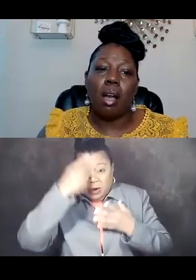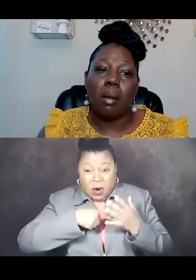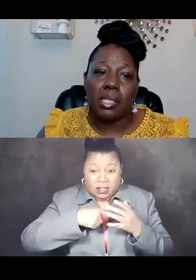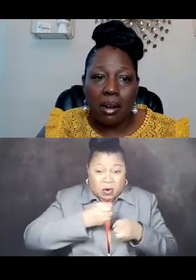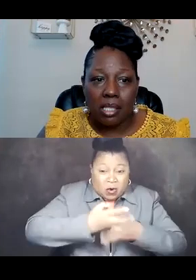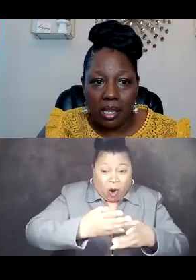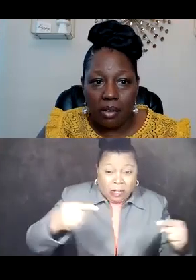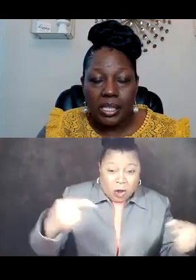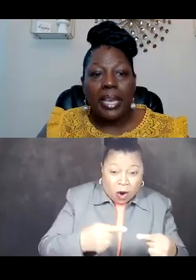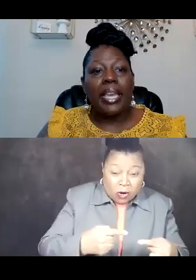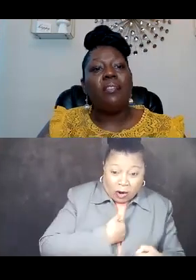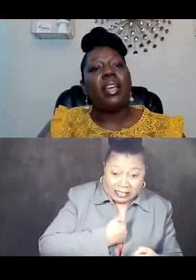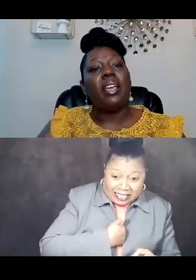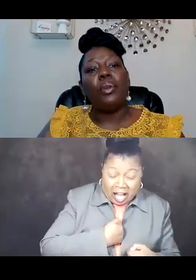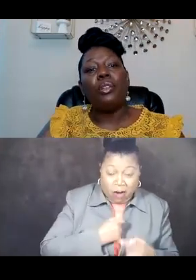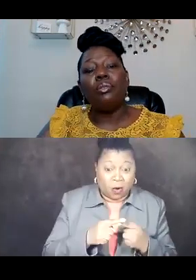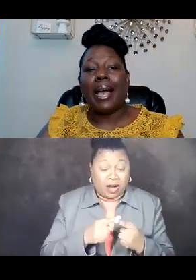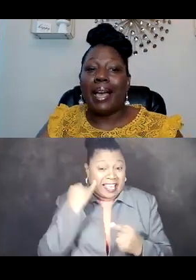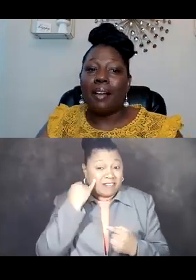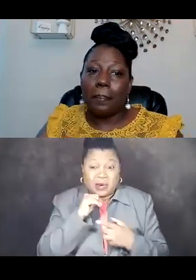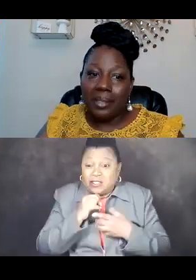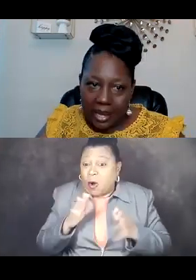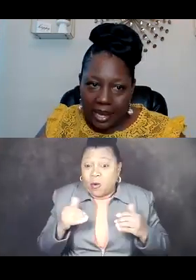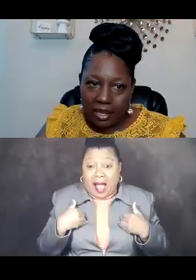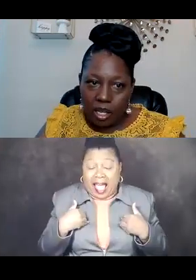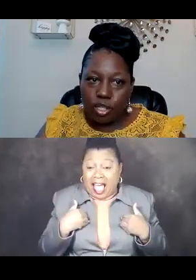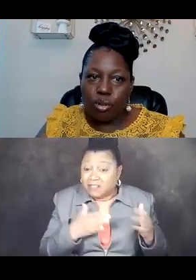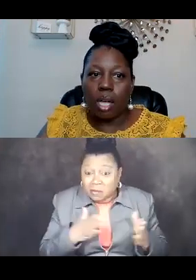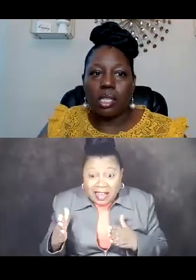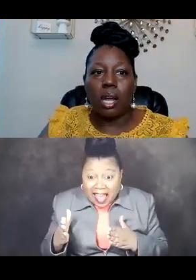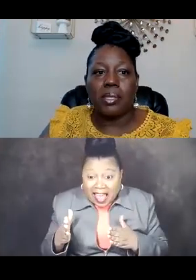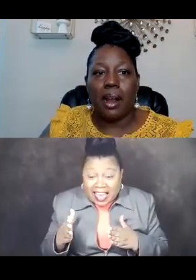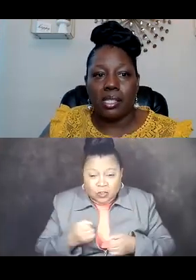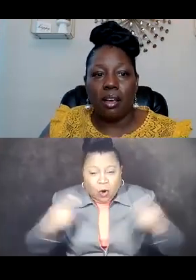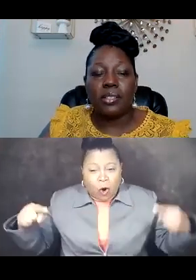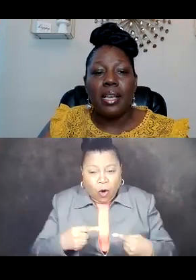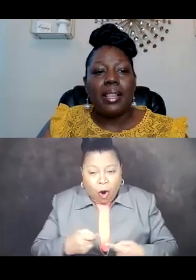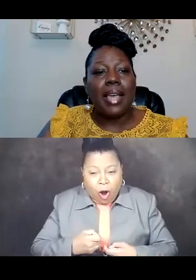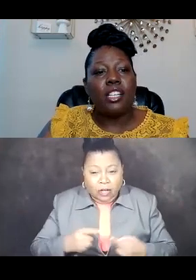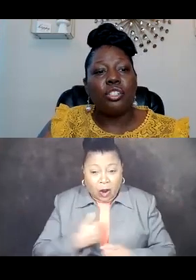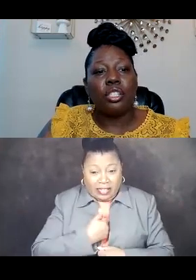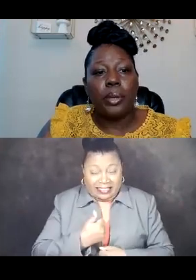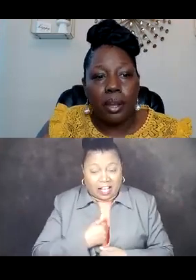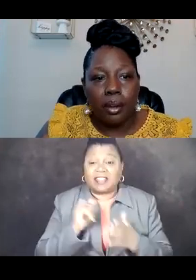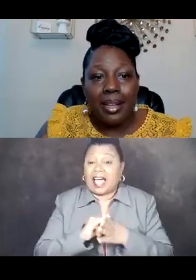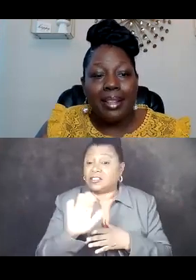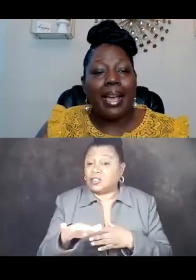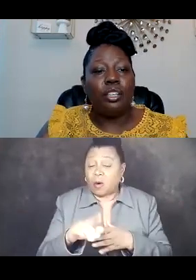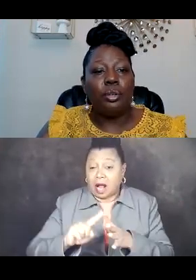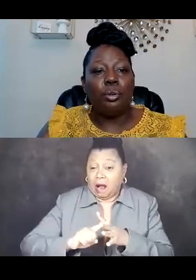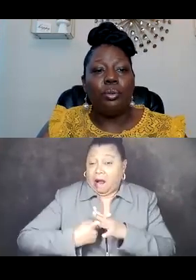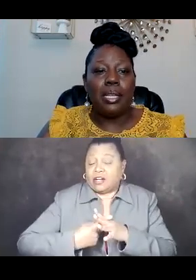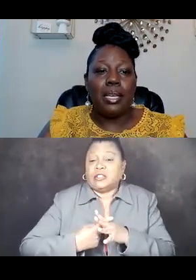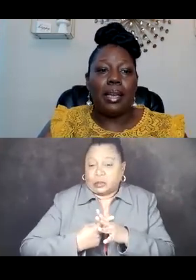cause harm to ourselves, even if we do not have a plan to cause harm to ourselves, that is your trigger